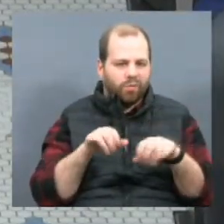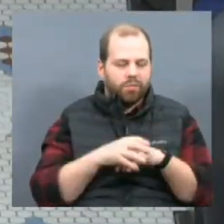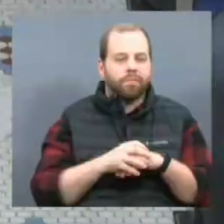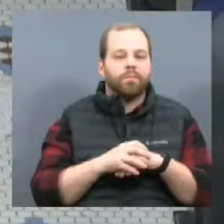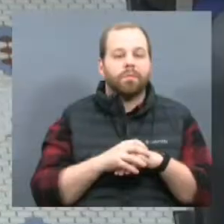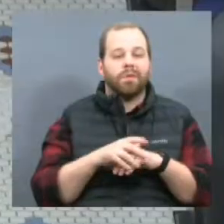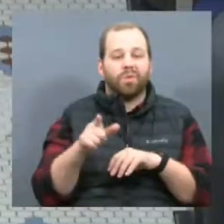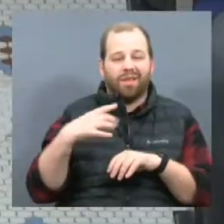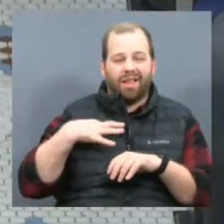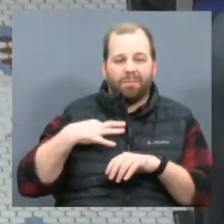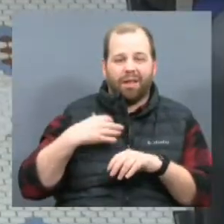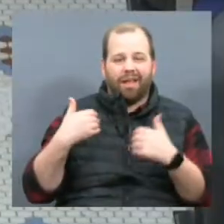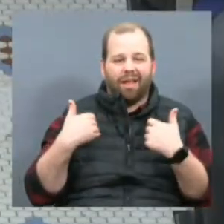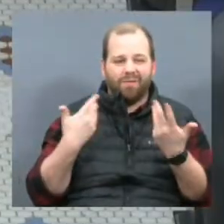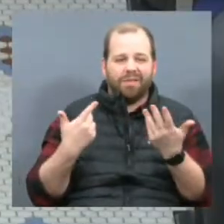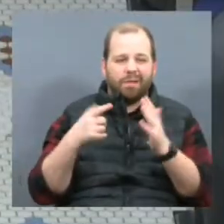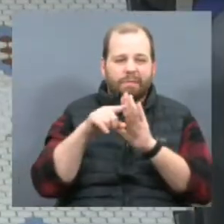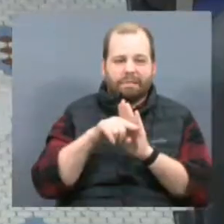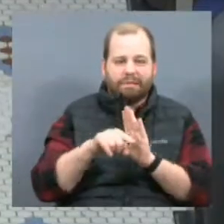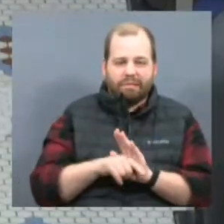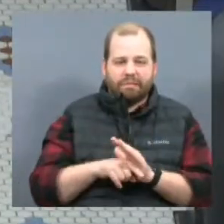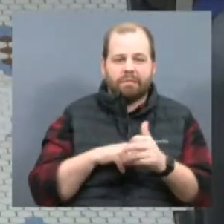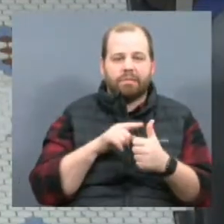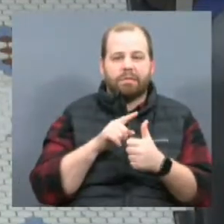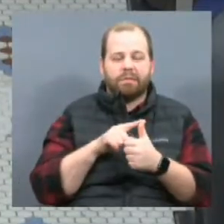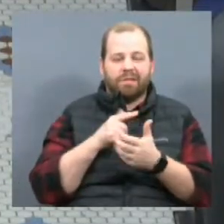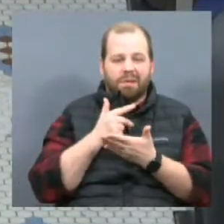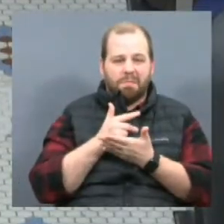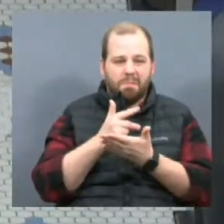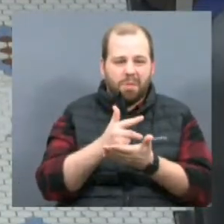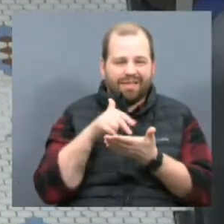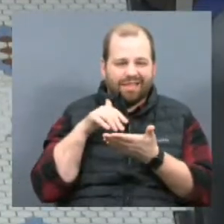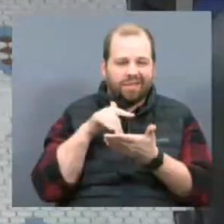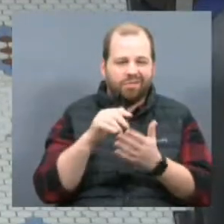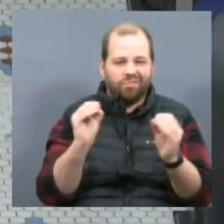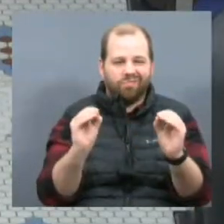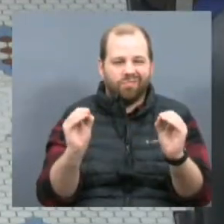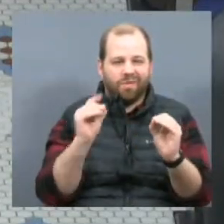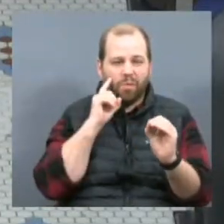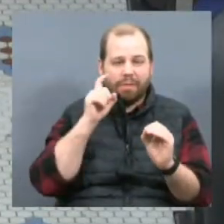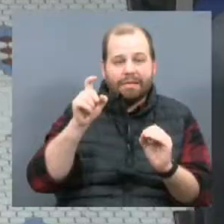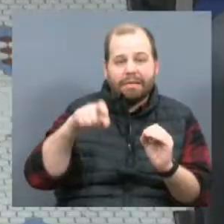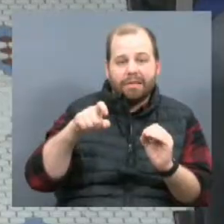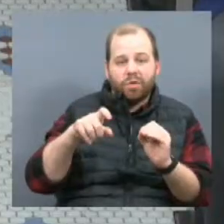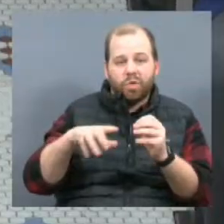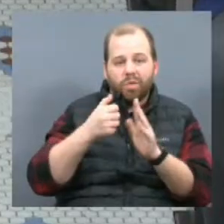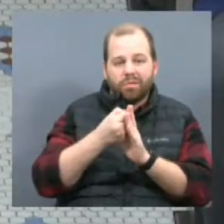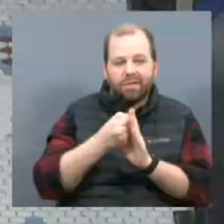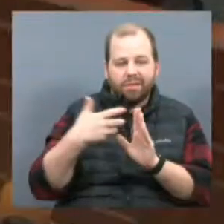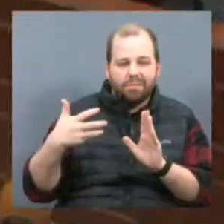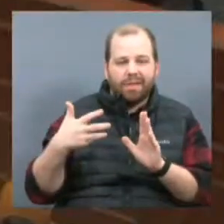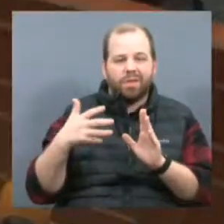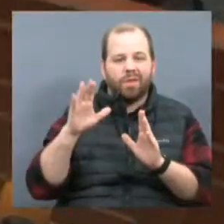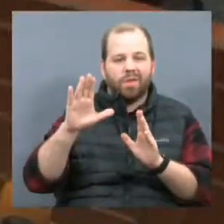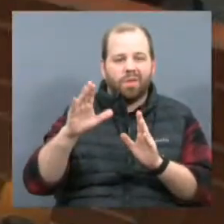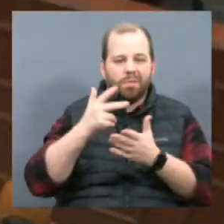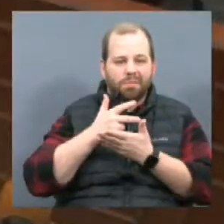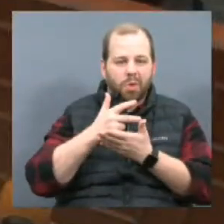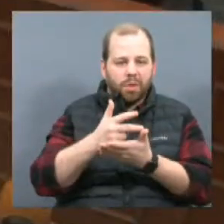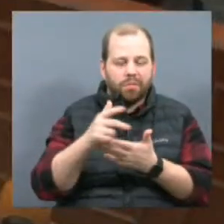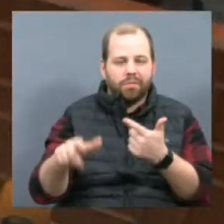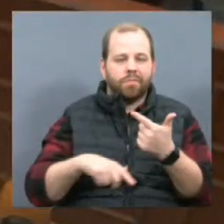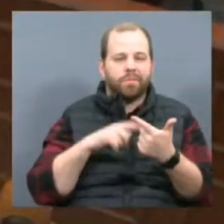several critical deficiencies. No parking study has been provided to demonstrate the necessity of additional parking spaces.